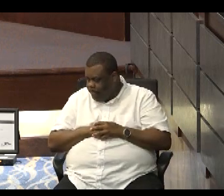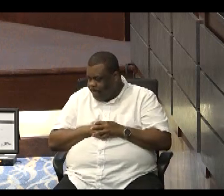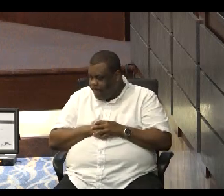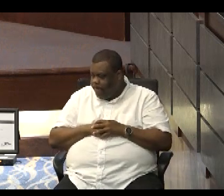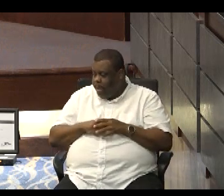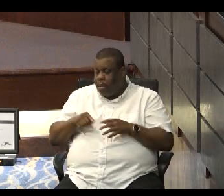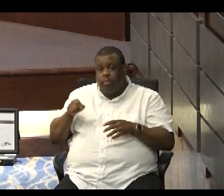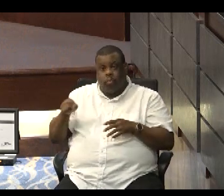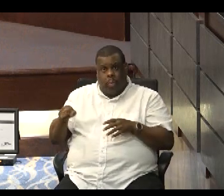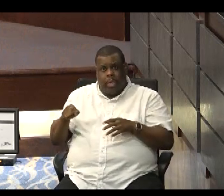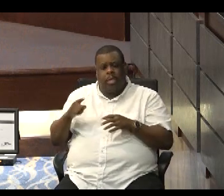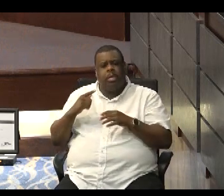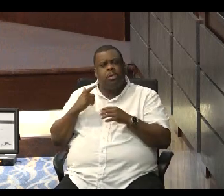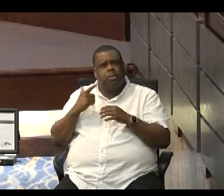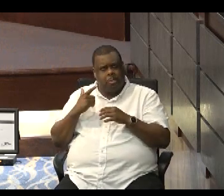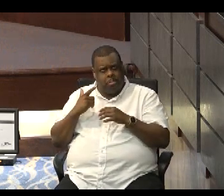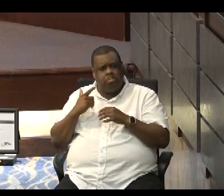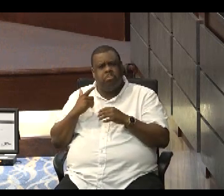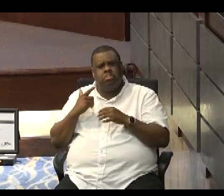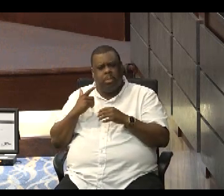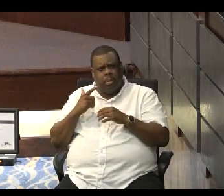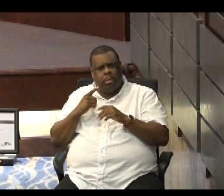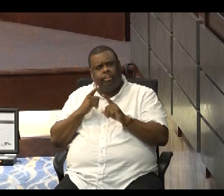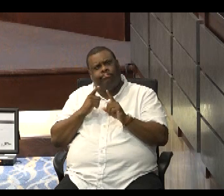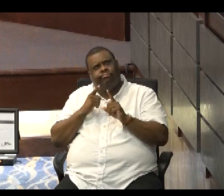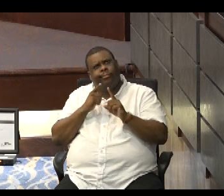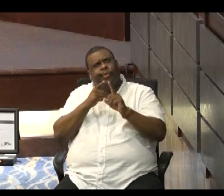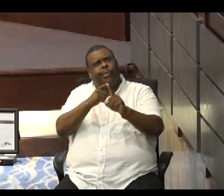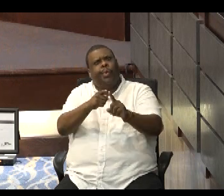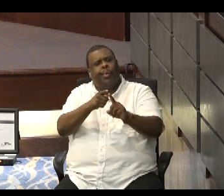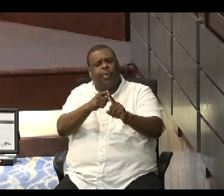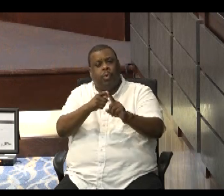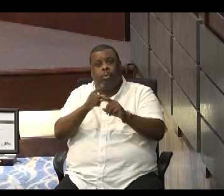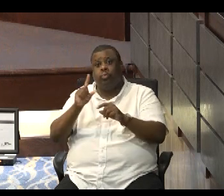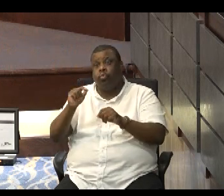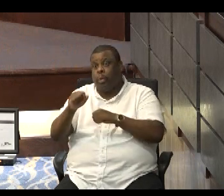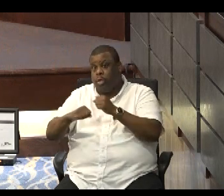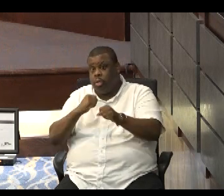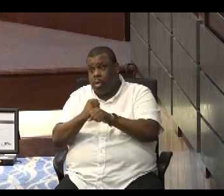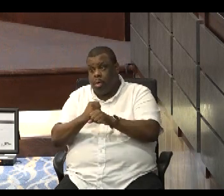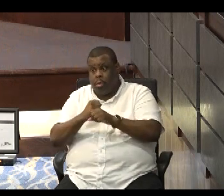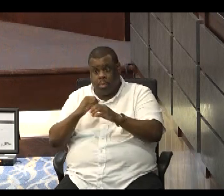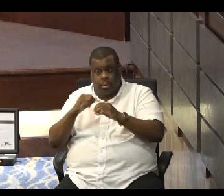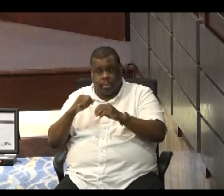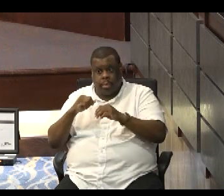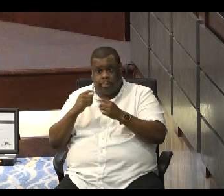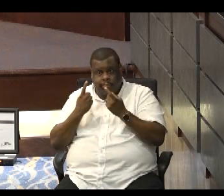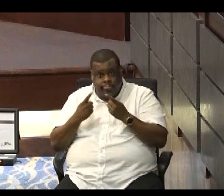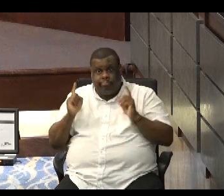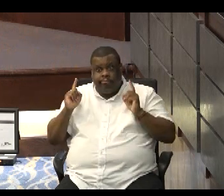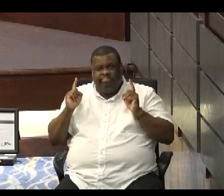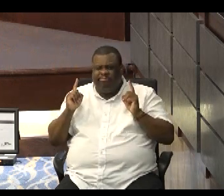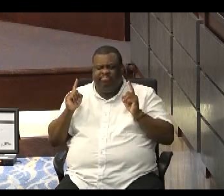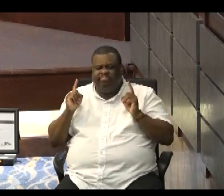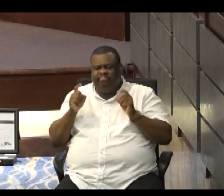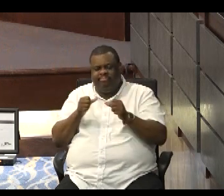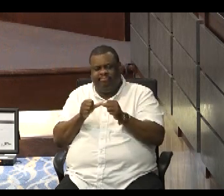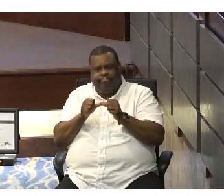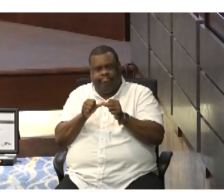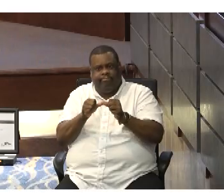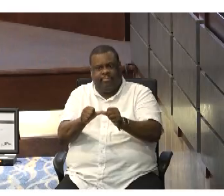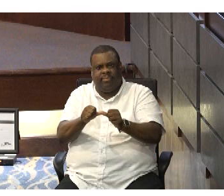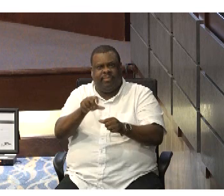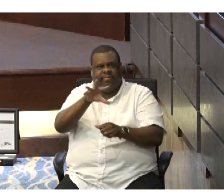life criteria to a 50-year design life for our new street construction and for our reconstruction.